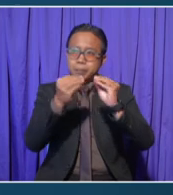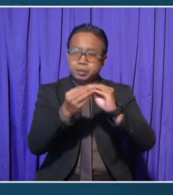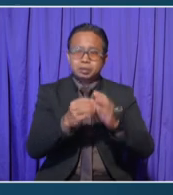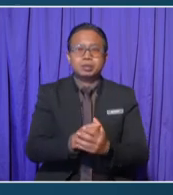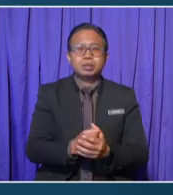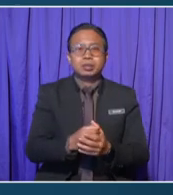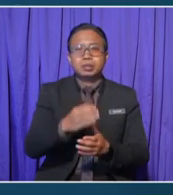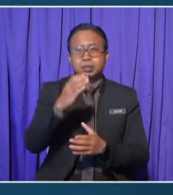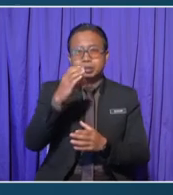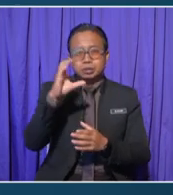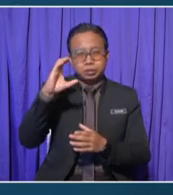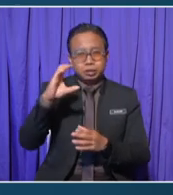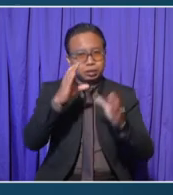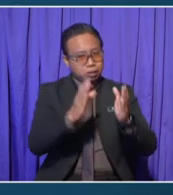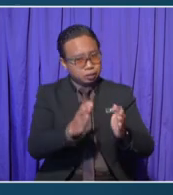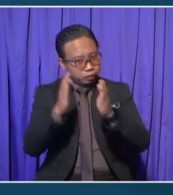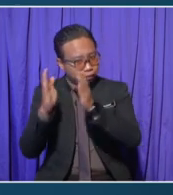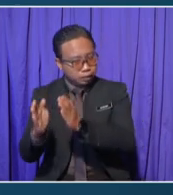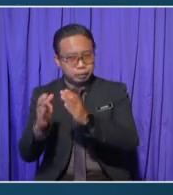C. Classifying.